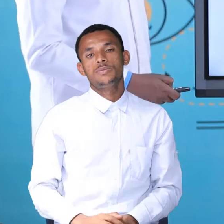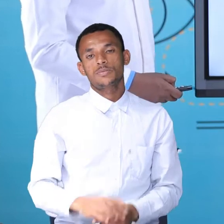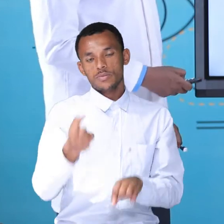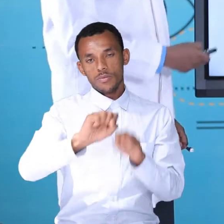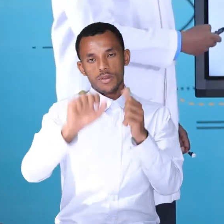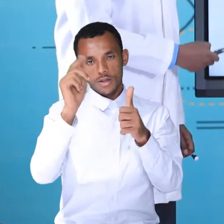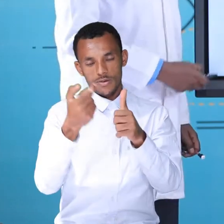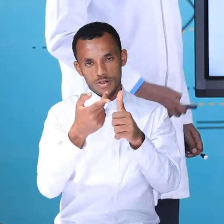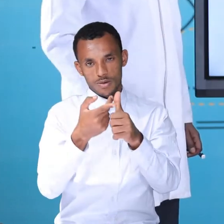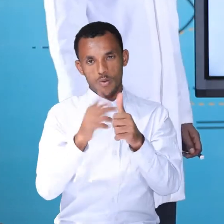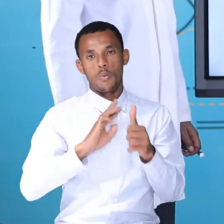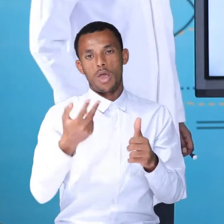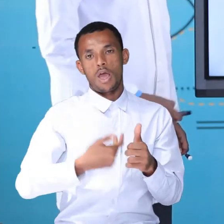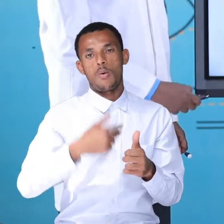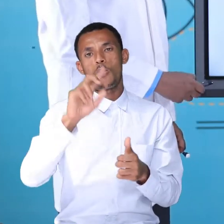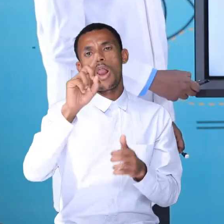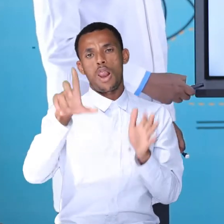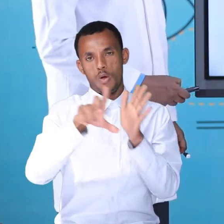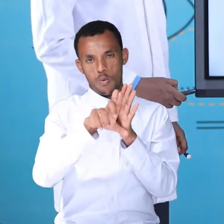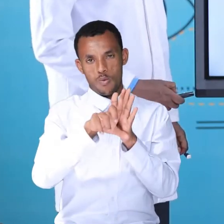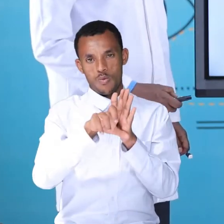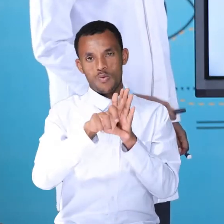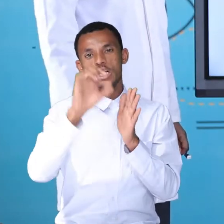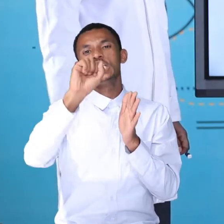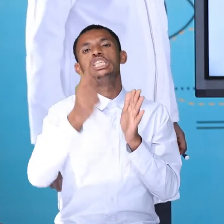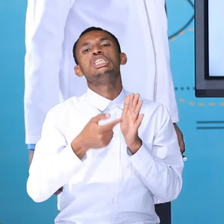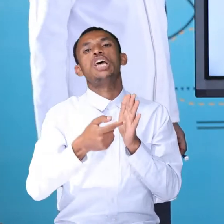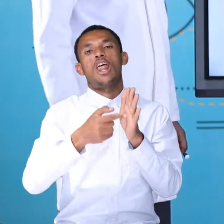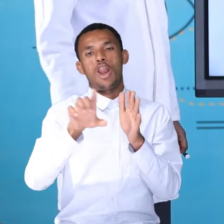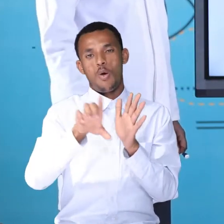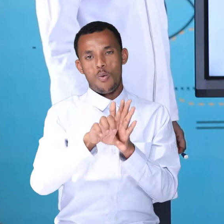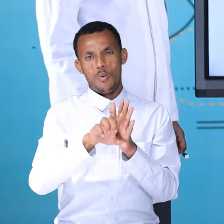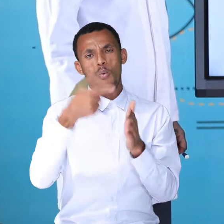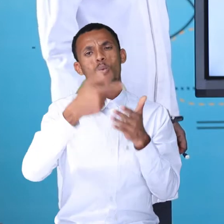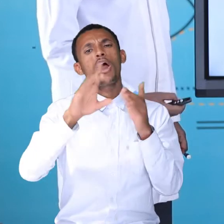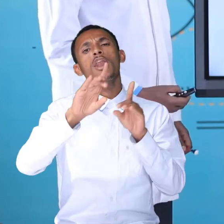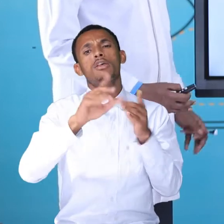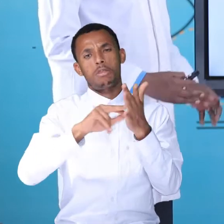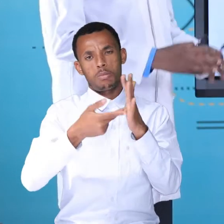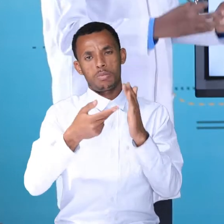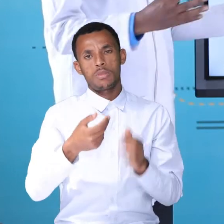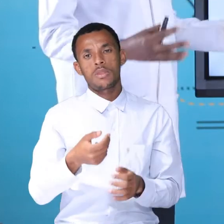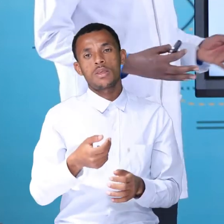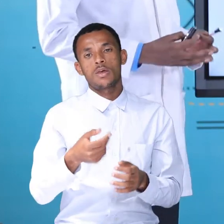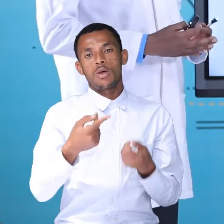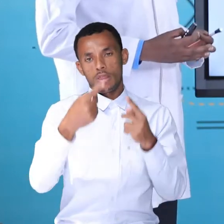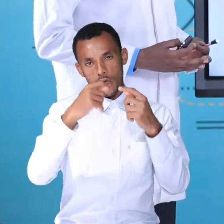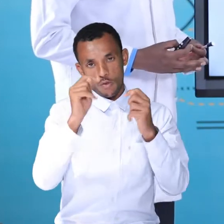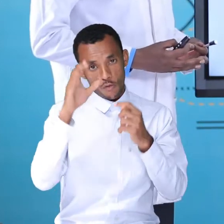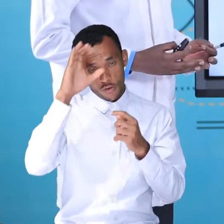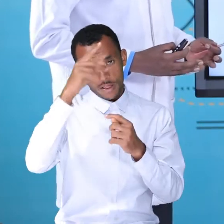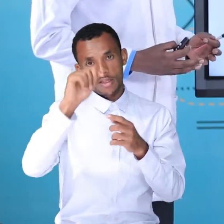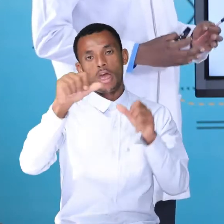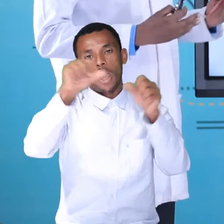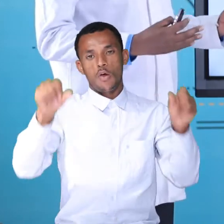So the first one, we have one law, what you call is that sine law. What is that sine law? When you are trying to find the area of